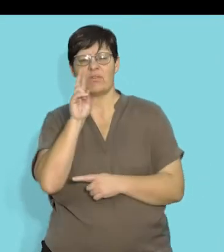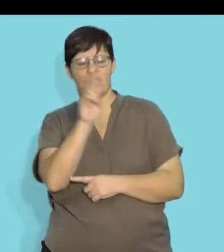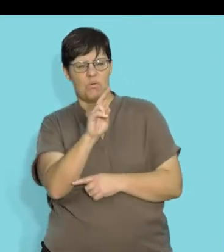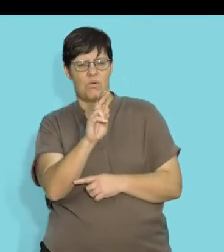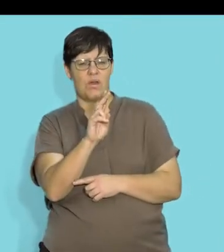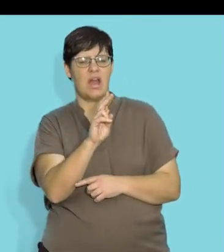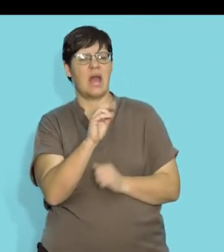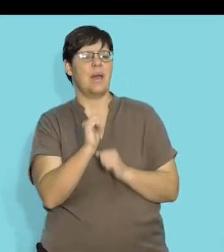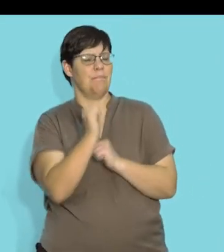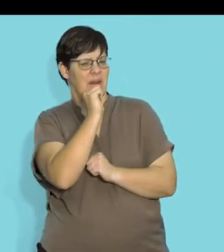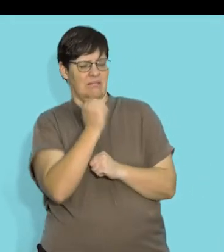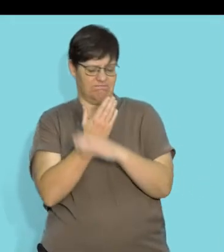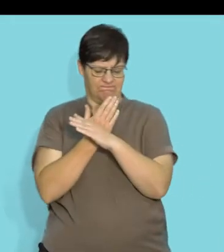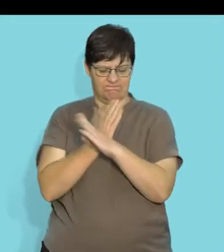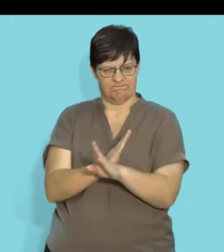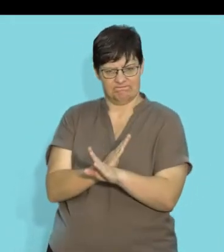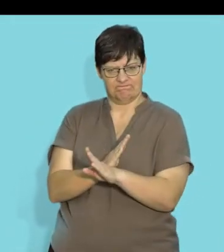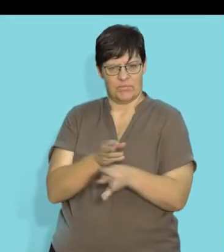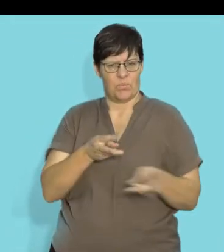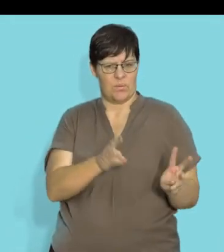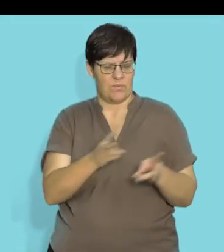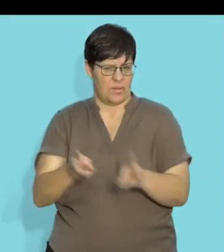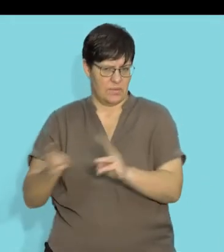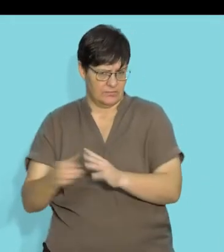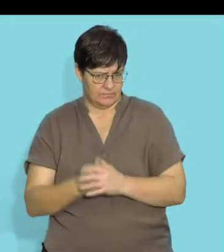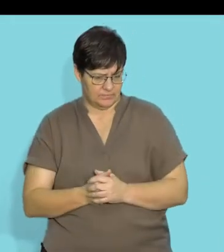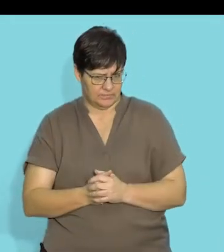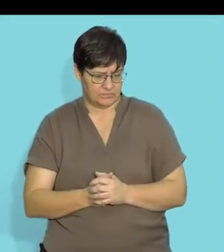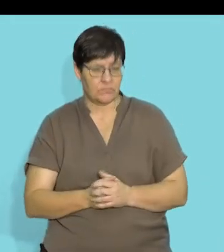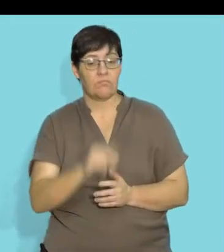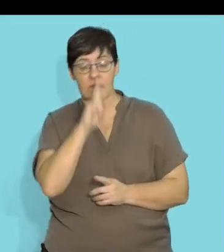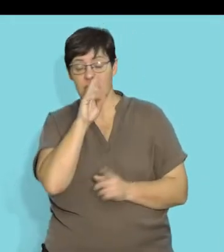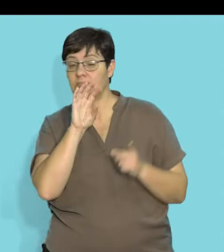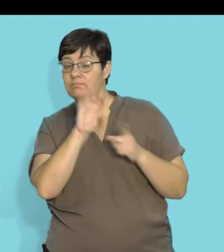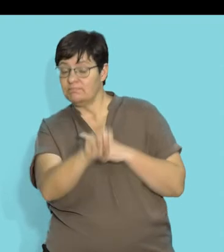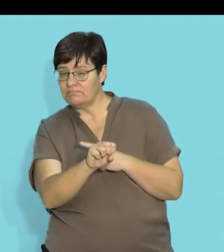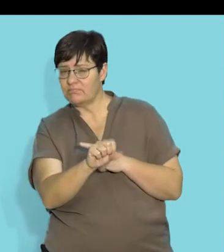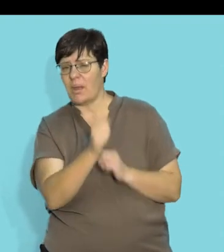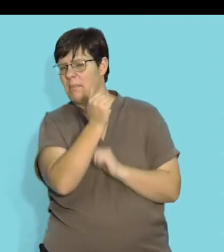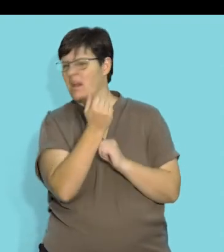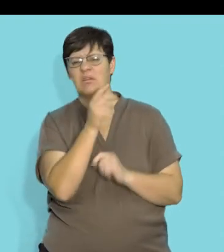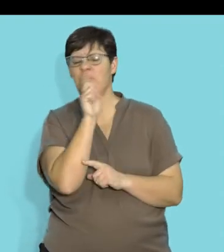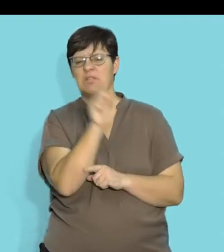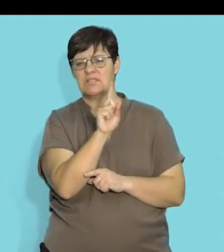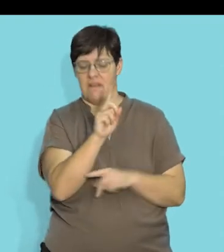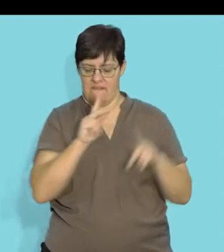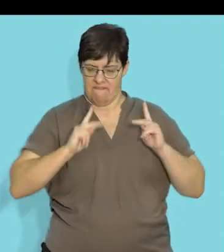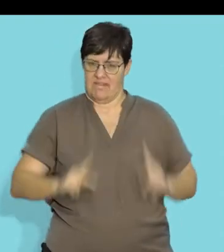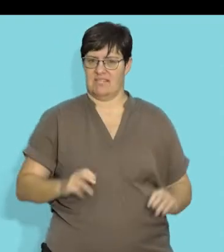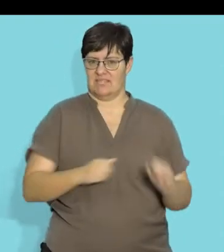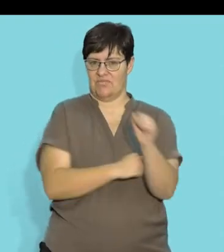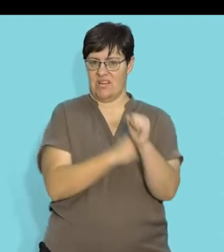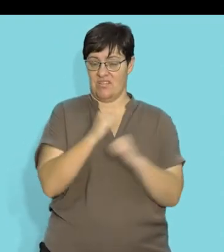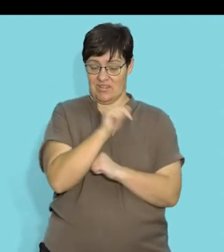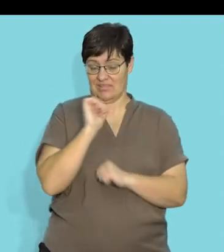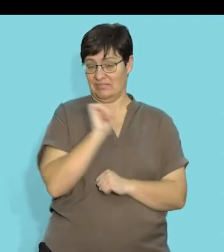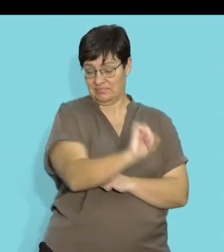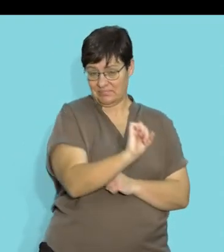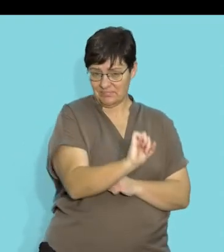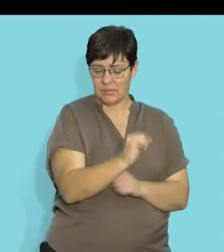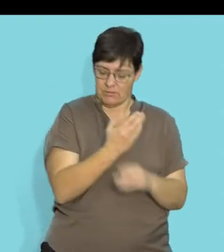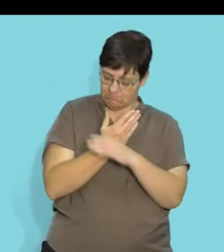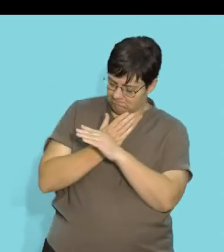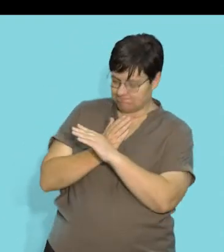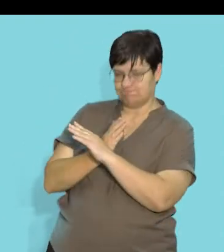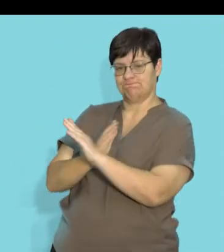at the mechanical defense mechanisms. Again, it's important that we recognize what mechanical means. So these are physical structures that